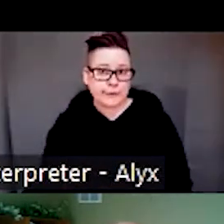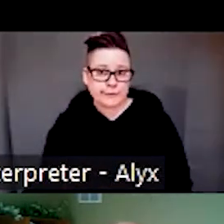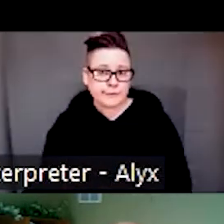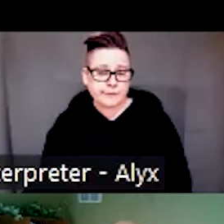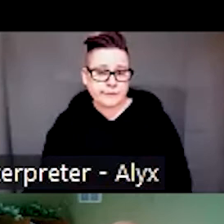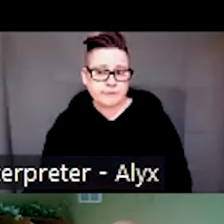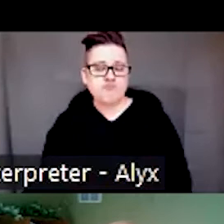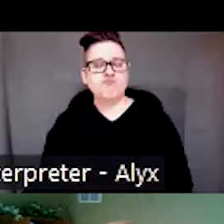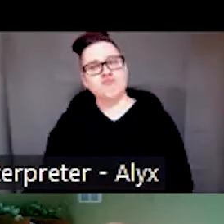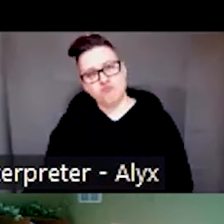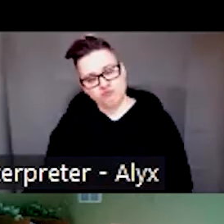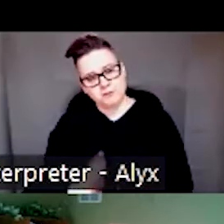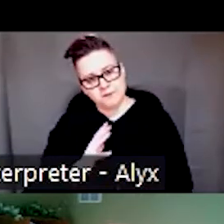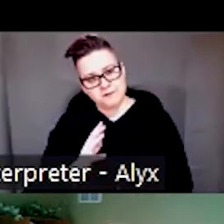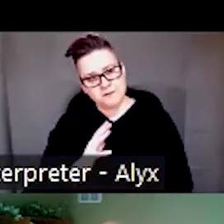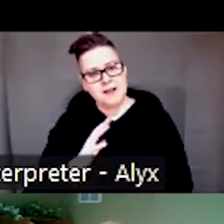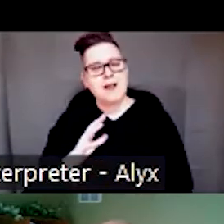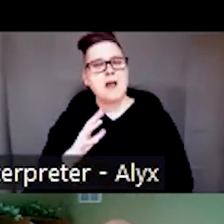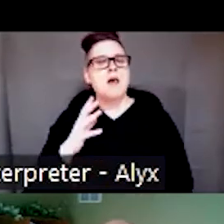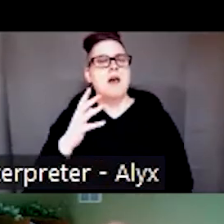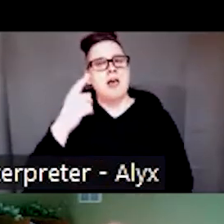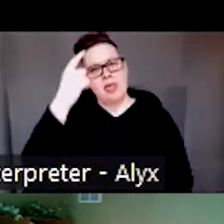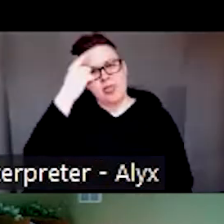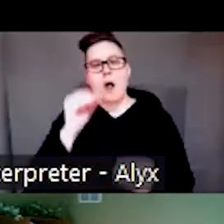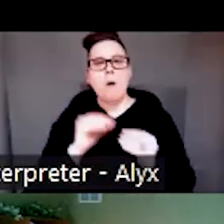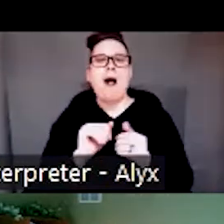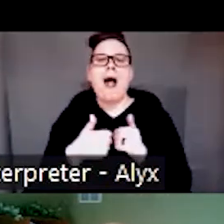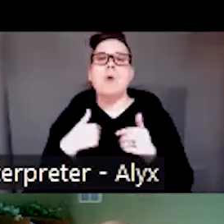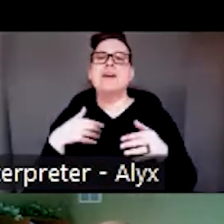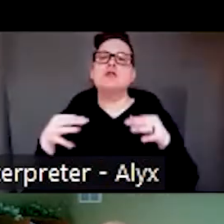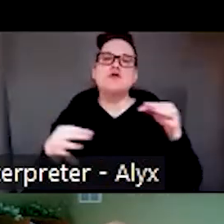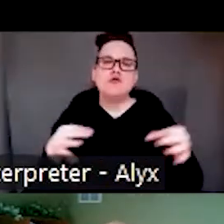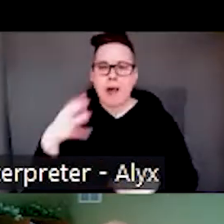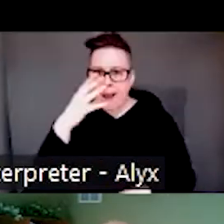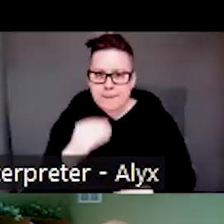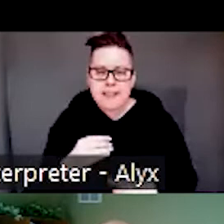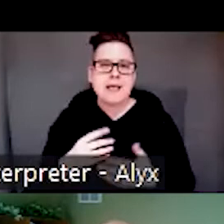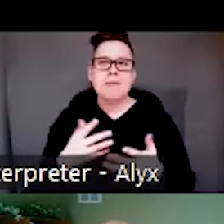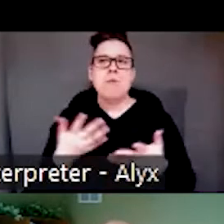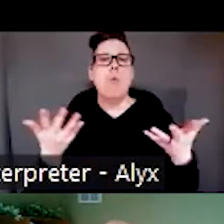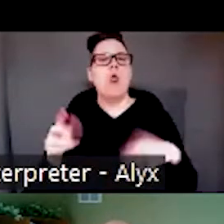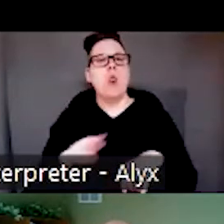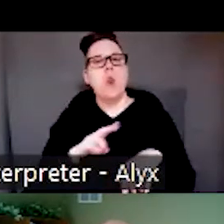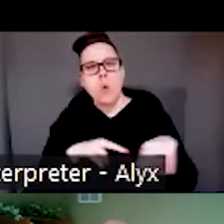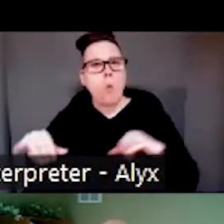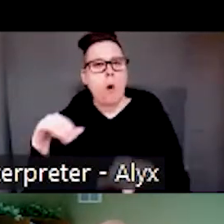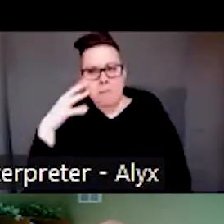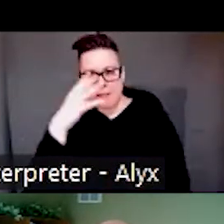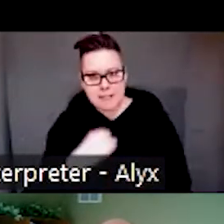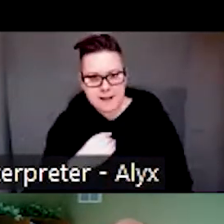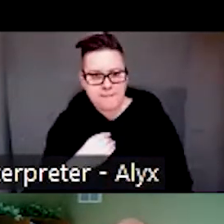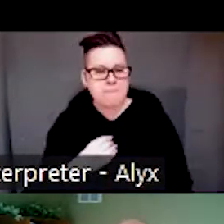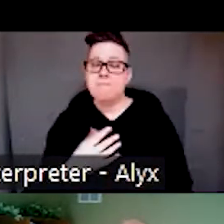we can think about sleep in more kind of descriptive and normative terms. One way of doing that is